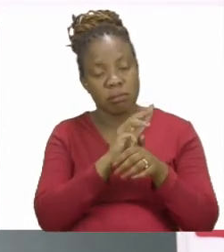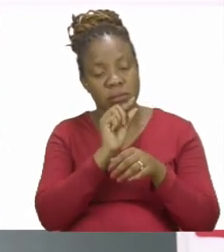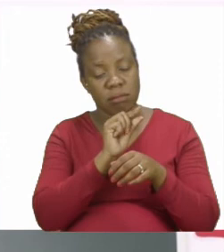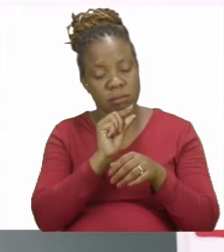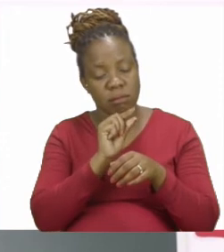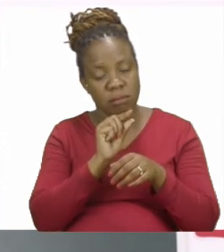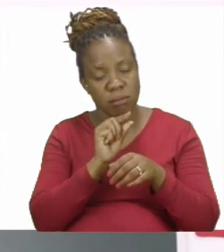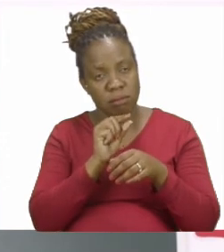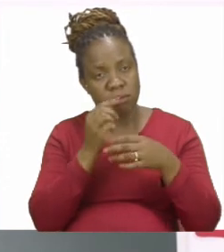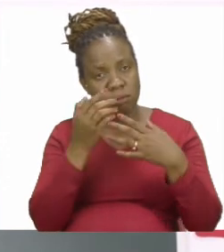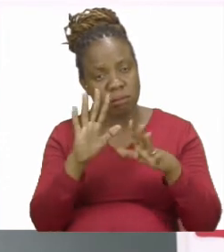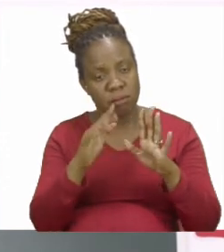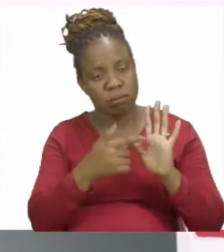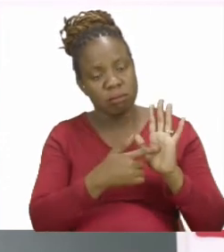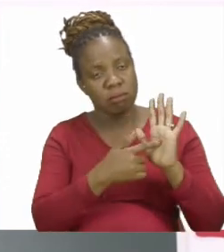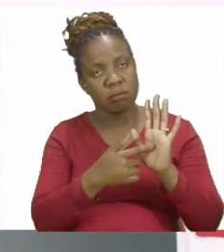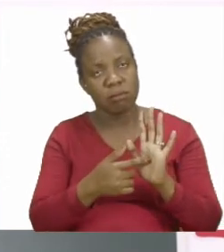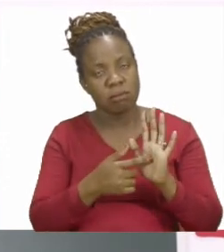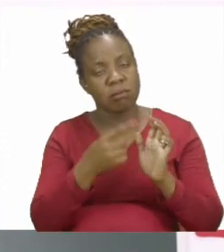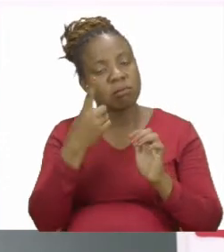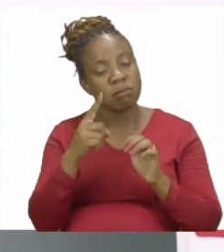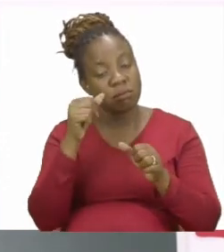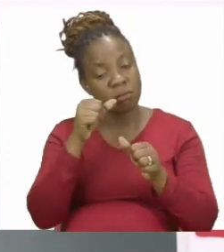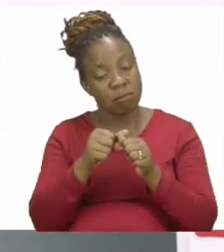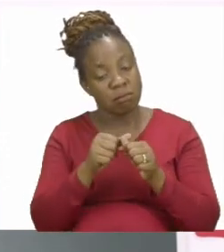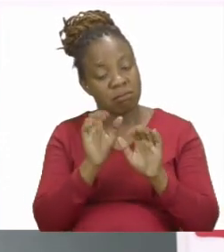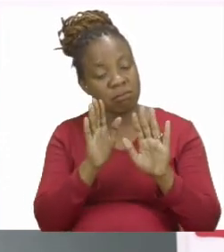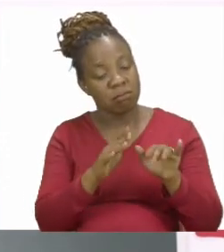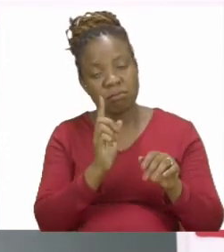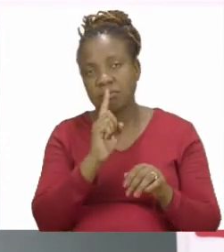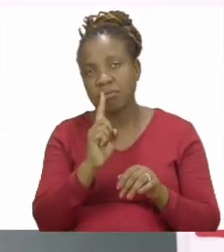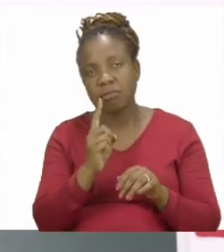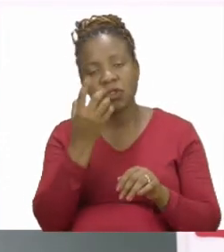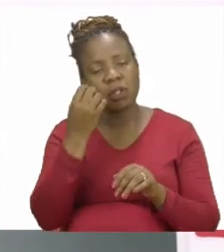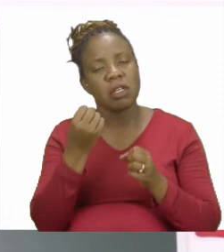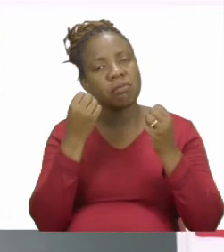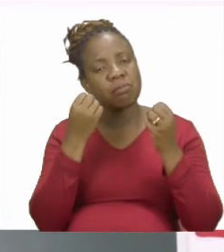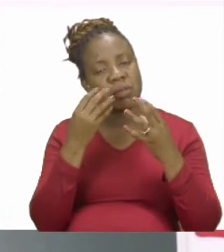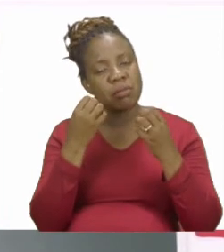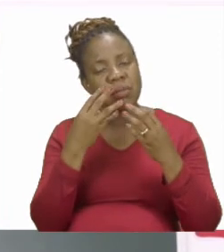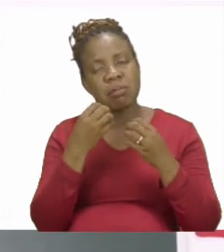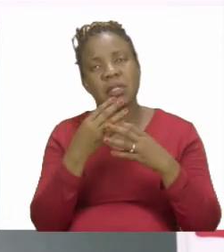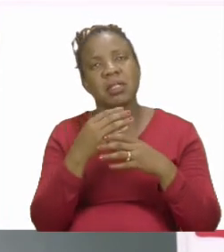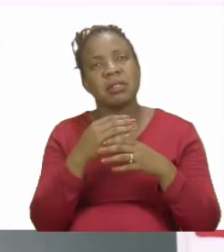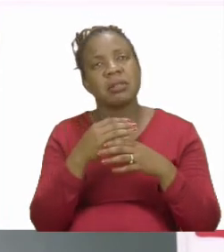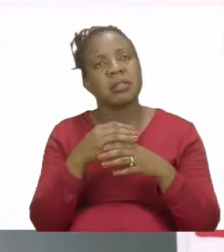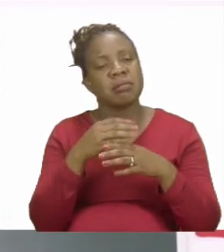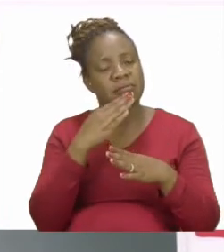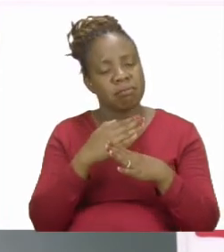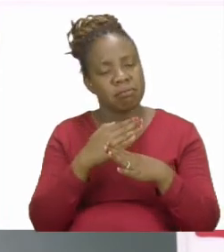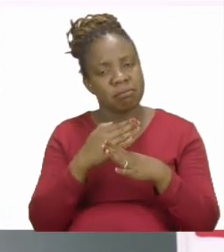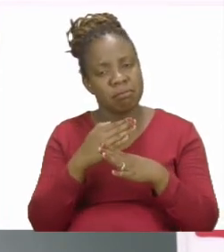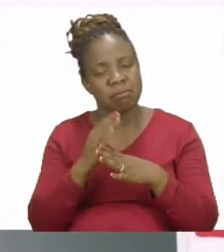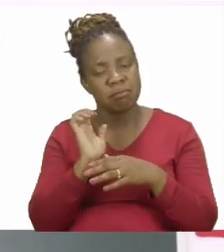have many other words to find in your crossword. So I want you to now go ahead and read through all